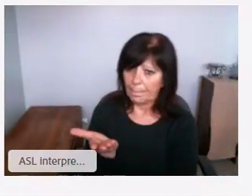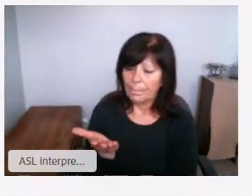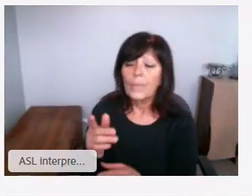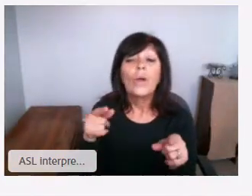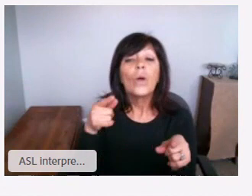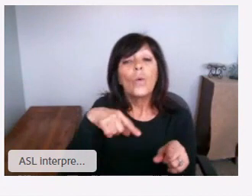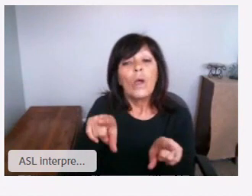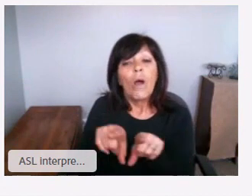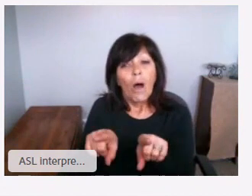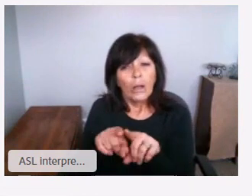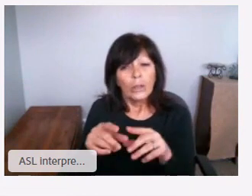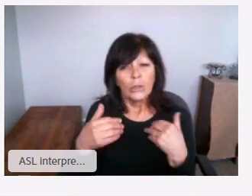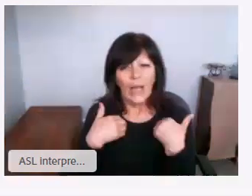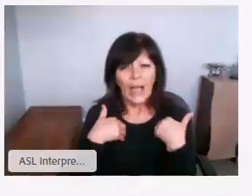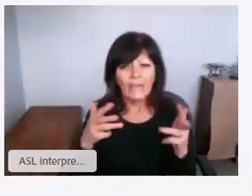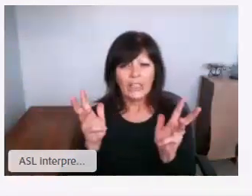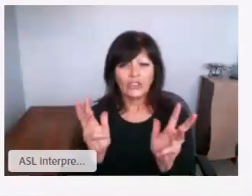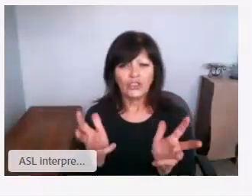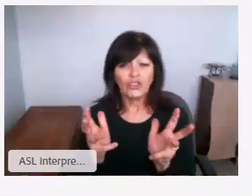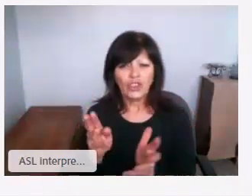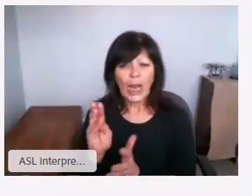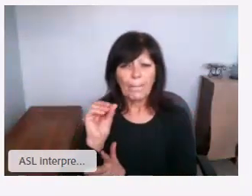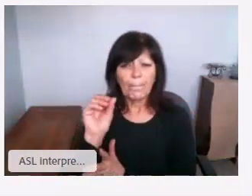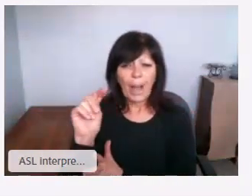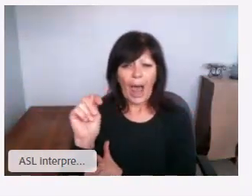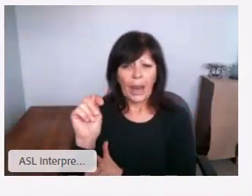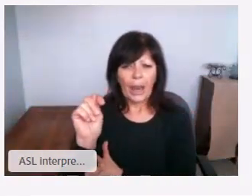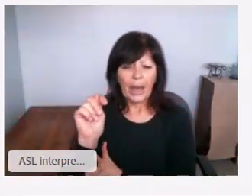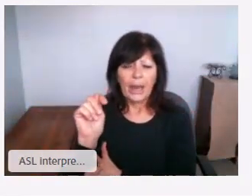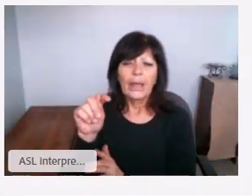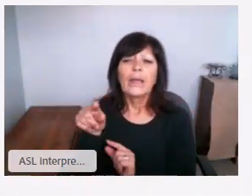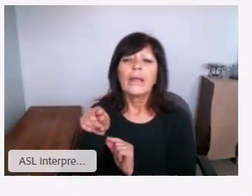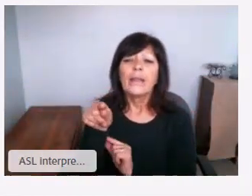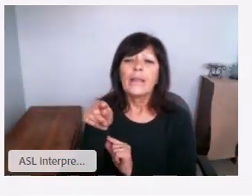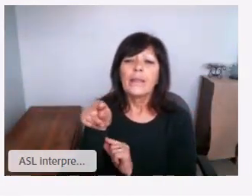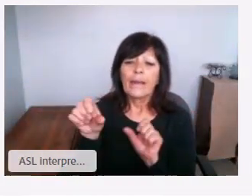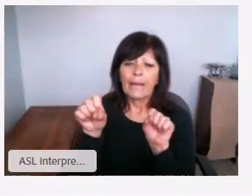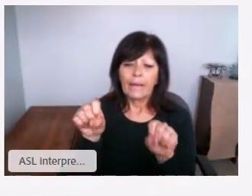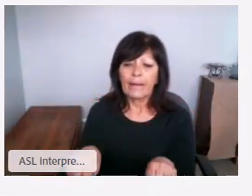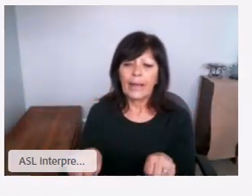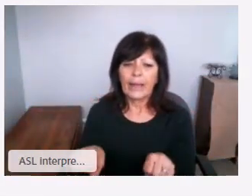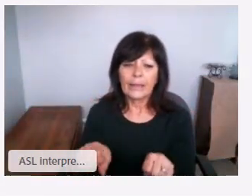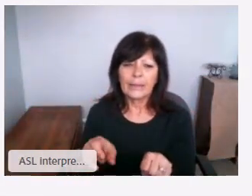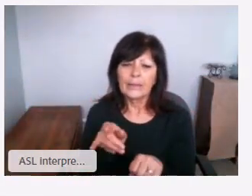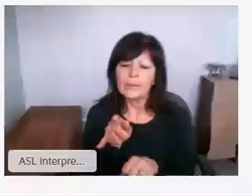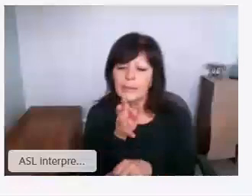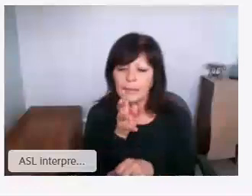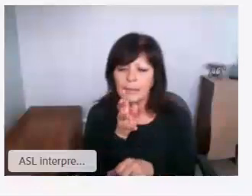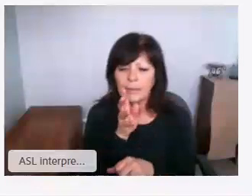also have a chat bot in there where they can speak to